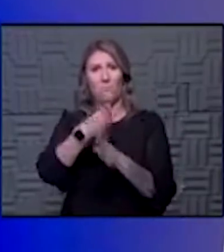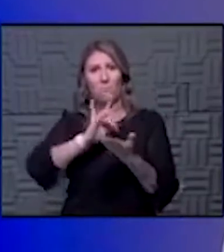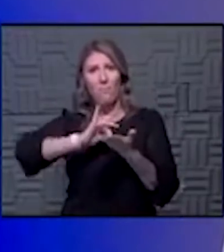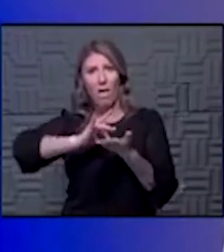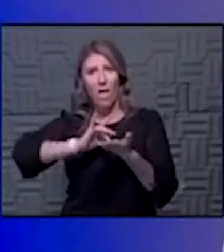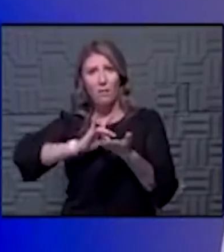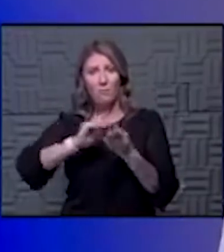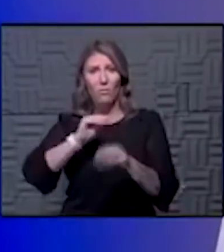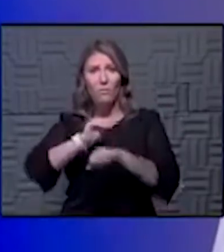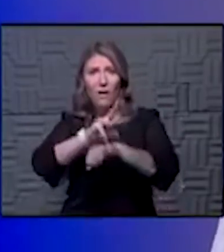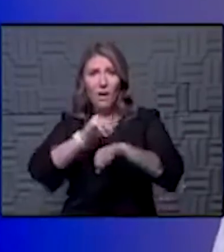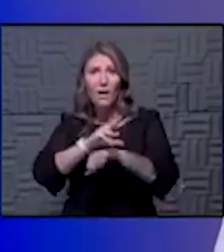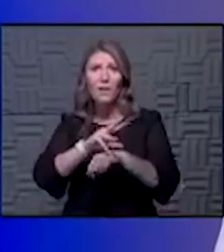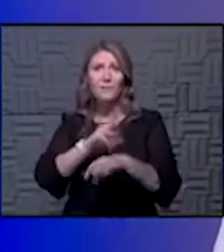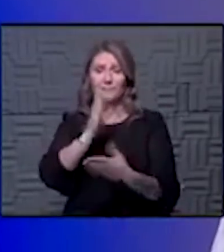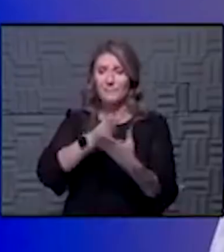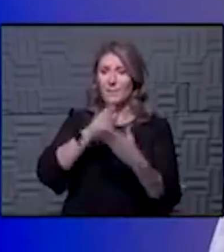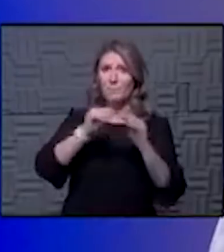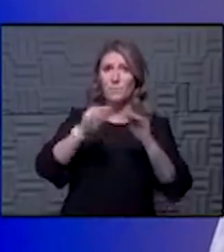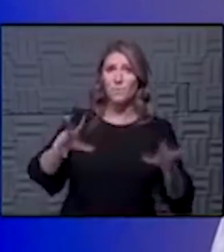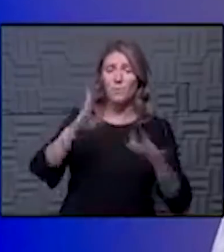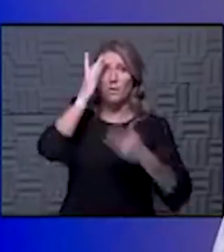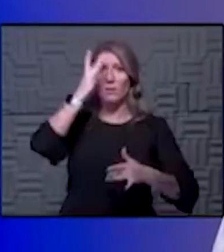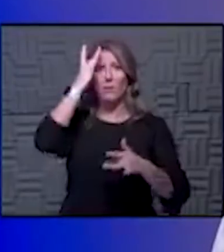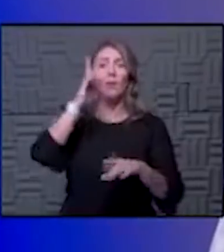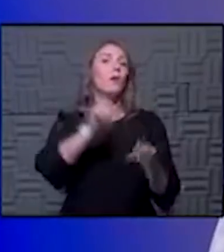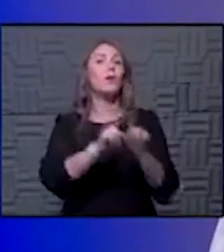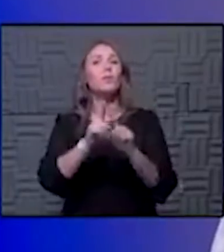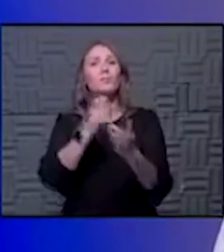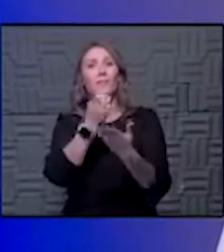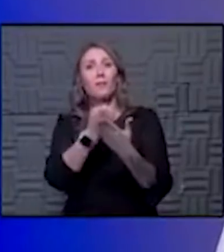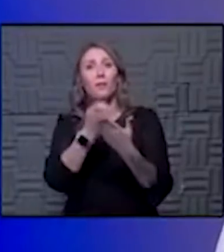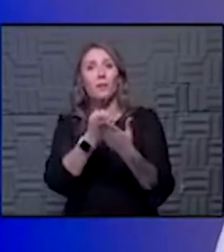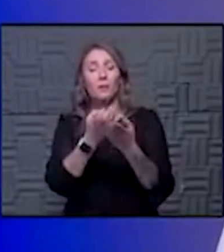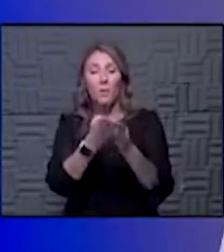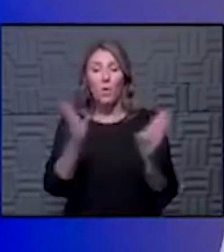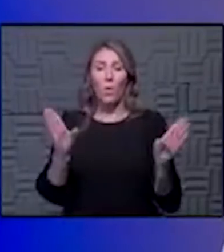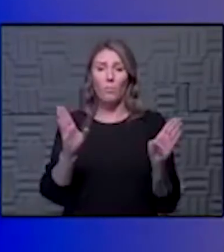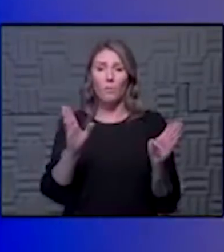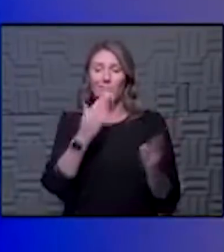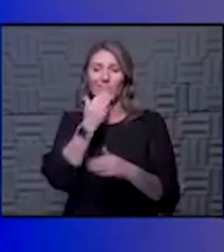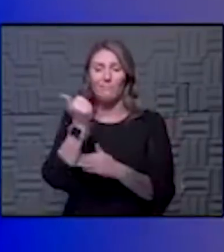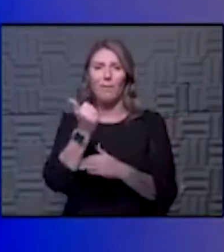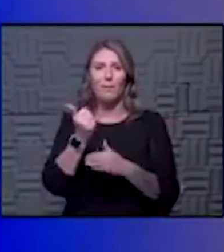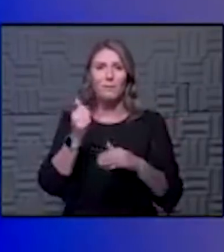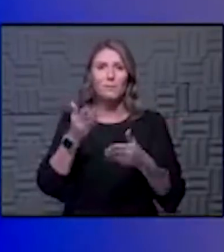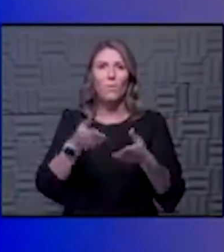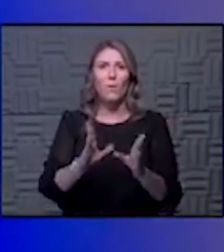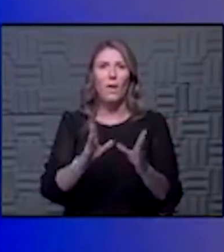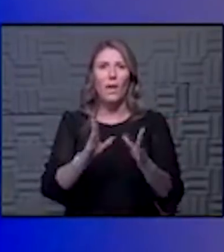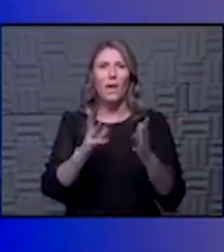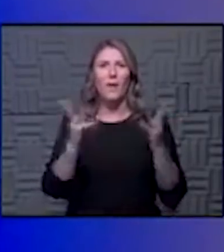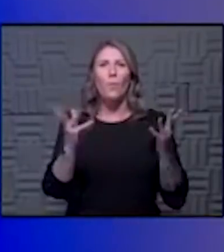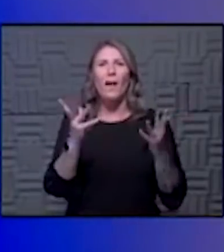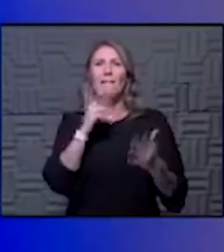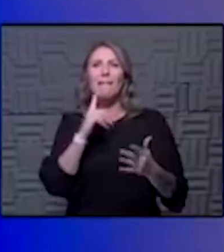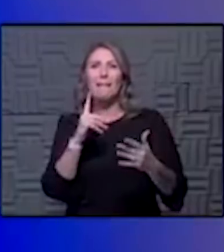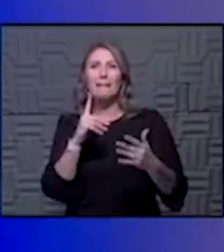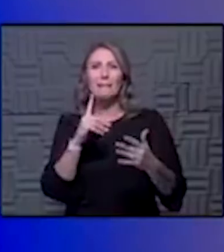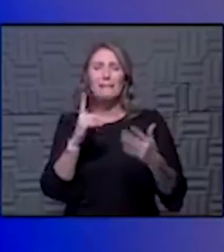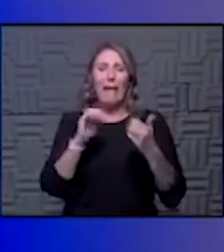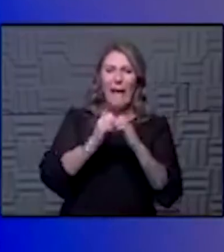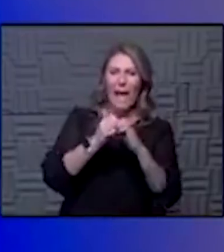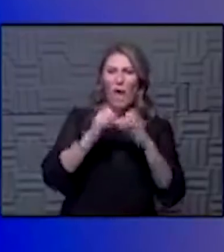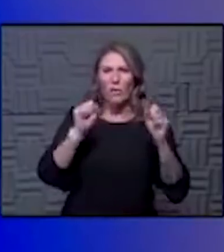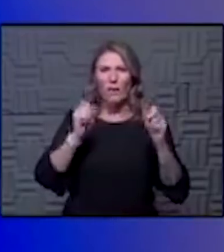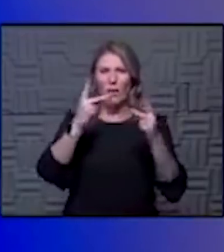And then we have keeping the economy open in the optimal sense. What is the meeting point in between